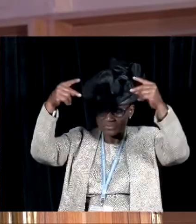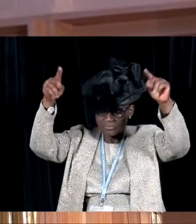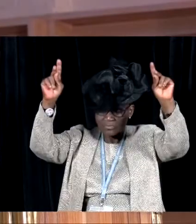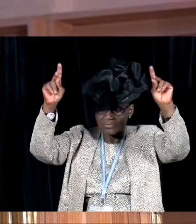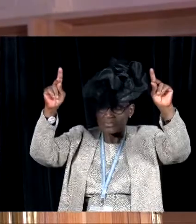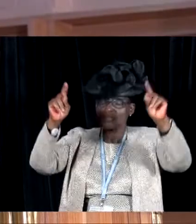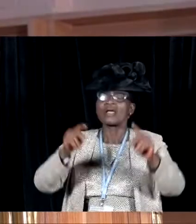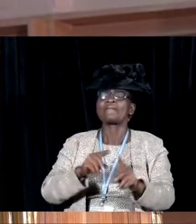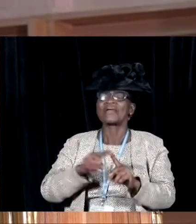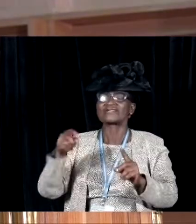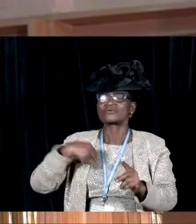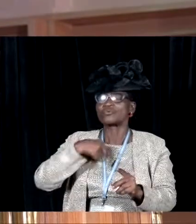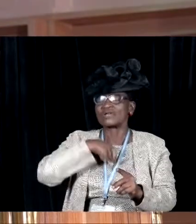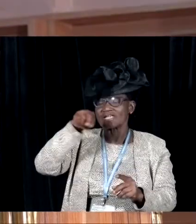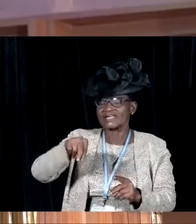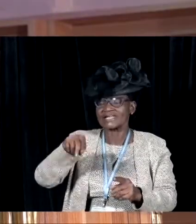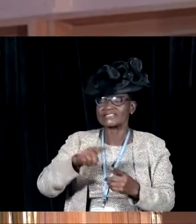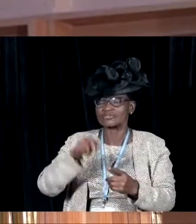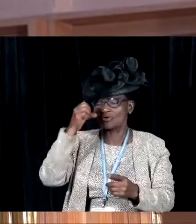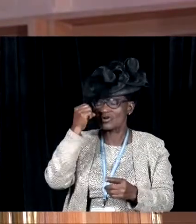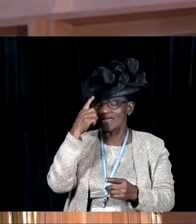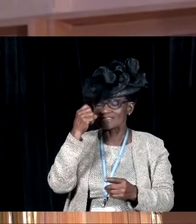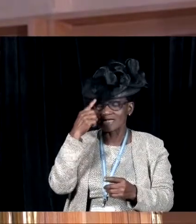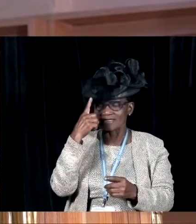But we need to understand